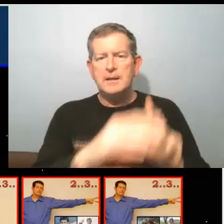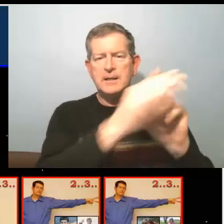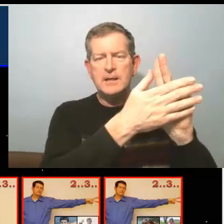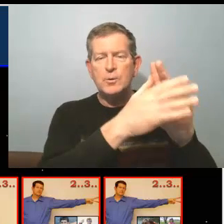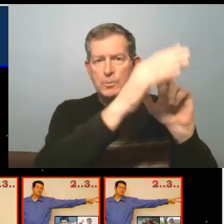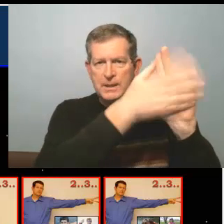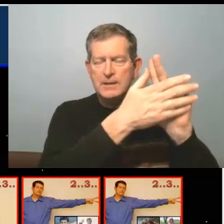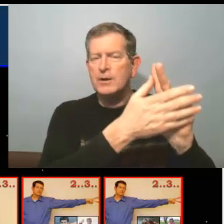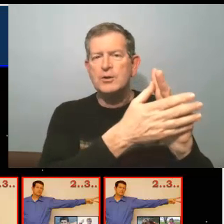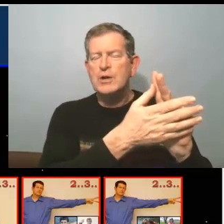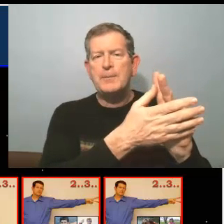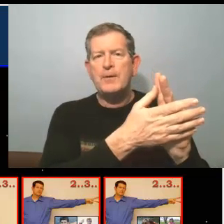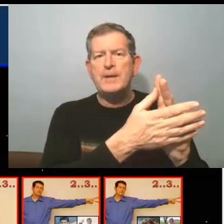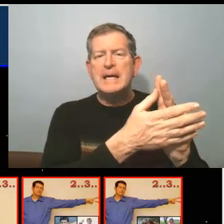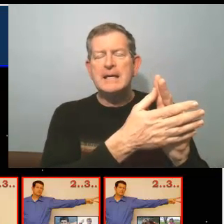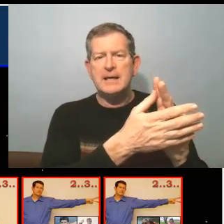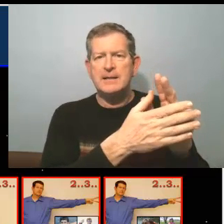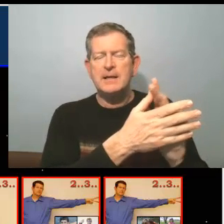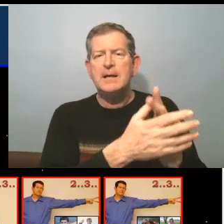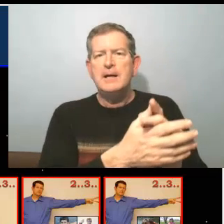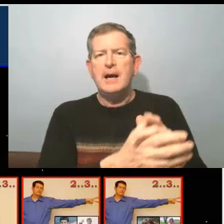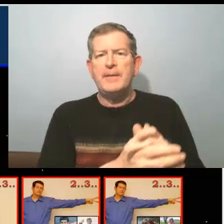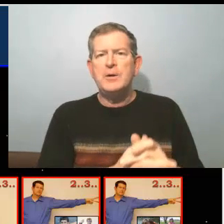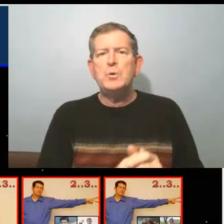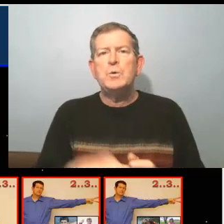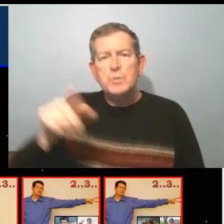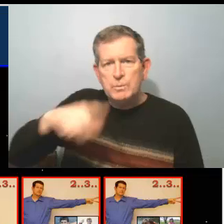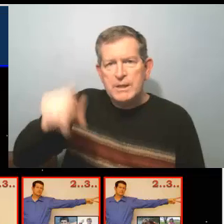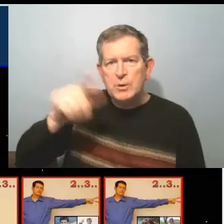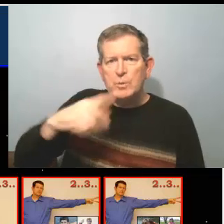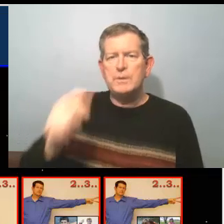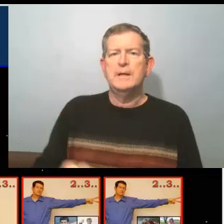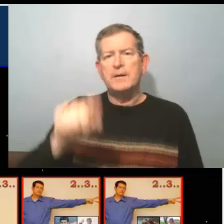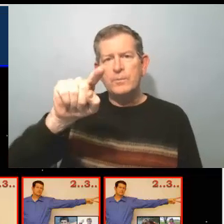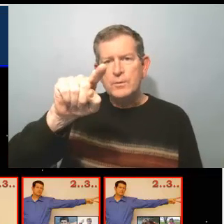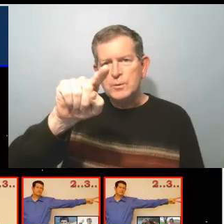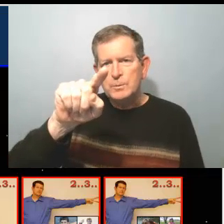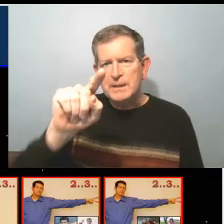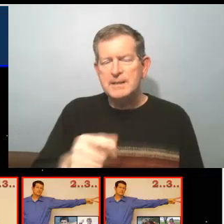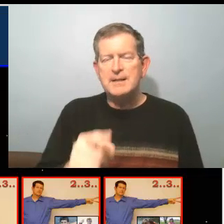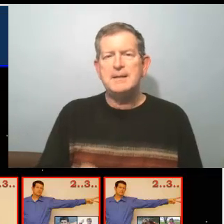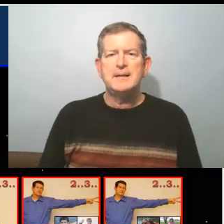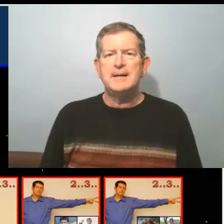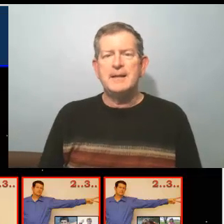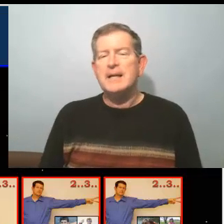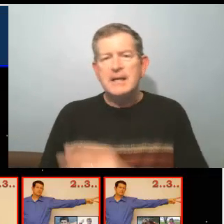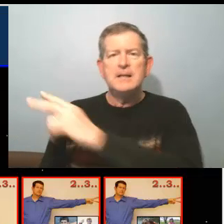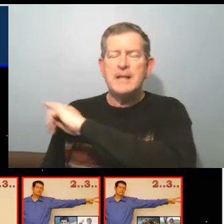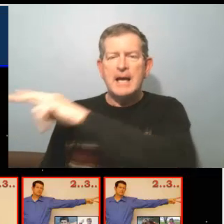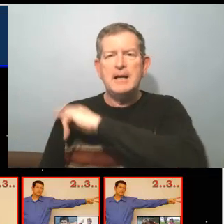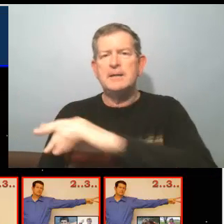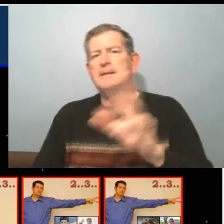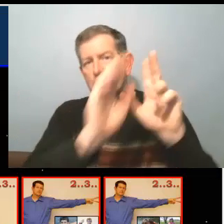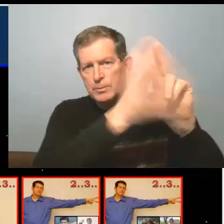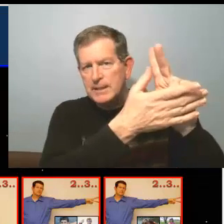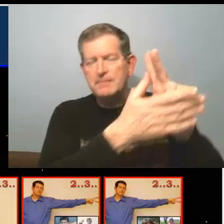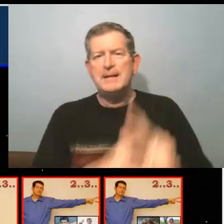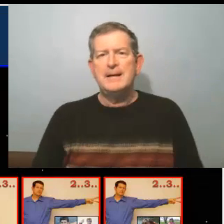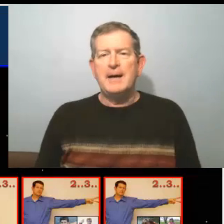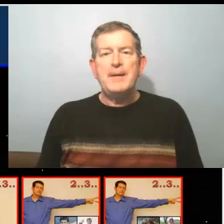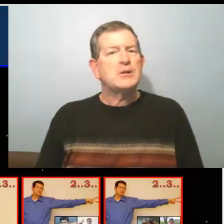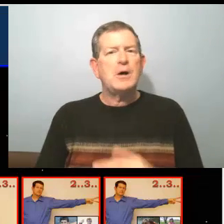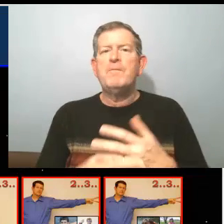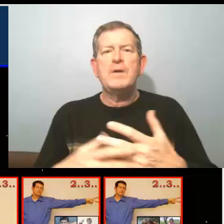oublies, il oublie. You're going to chop off the e ending, and then nous oublions, and vous oubliez, and then il and elles